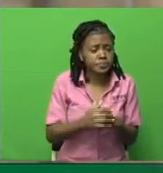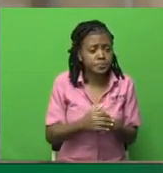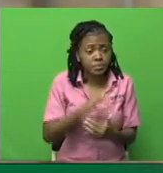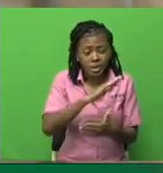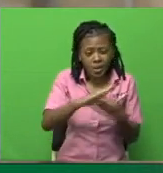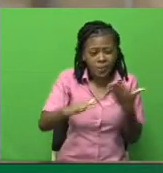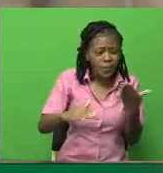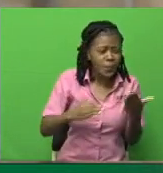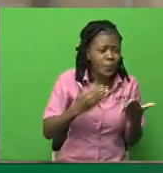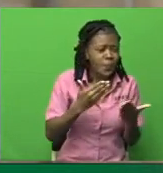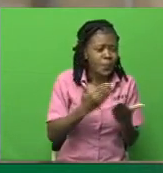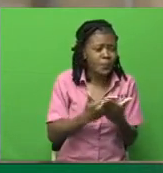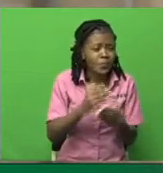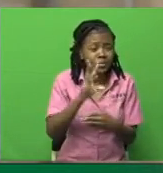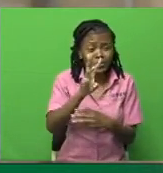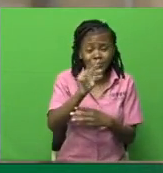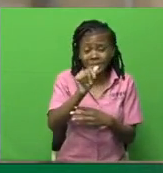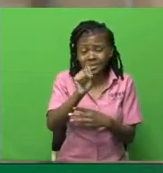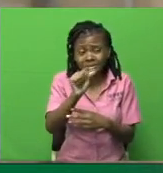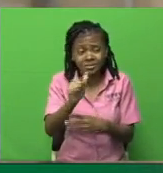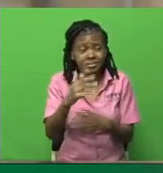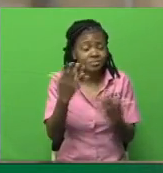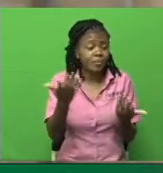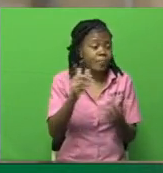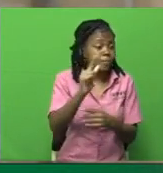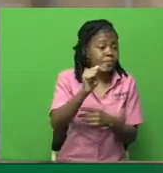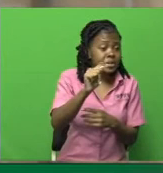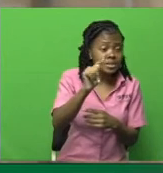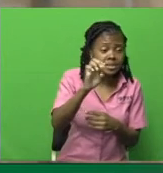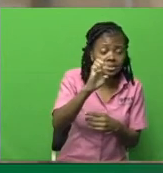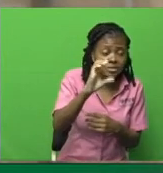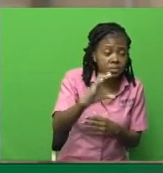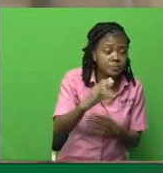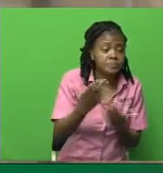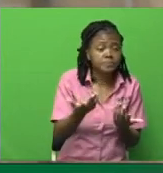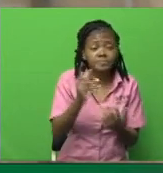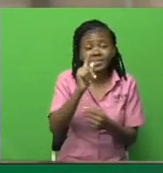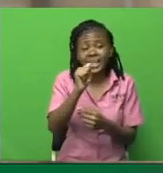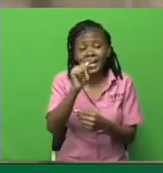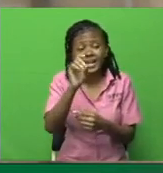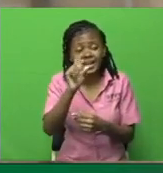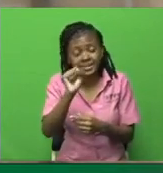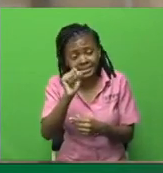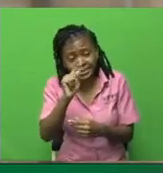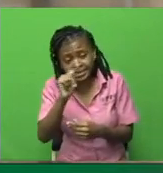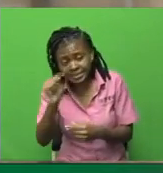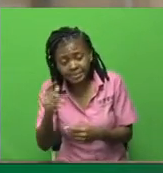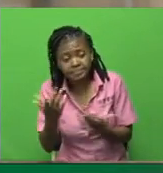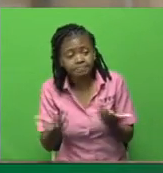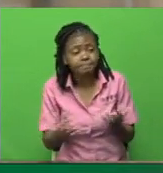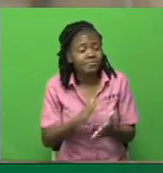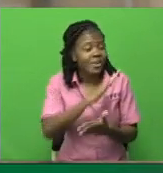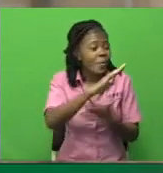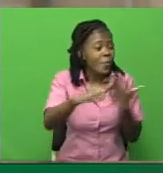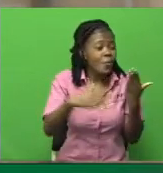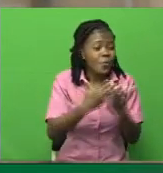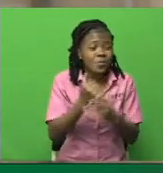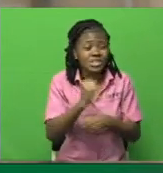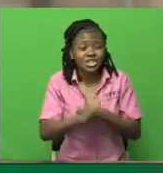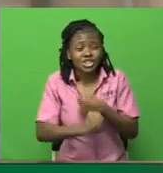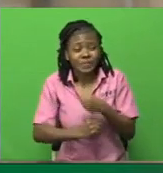tntek Wasa TST have been all suffering with extreme weather